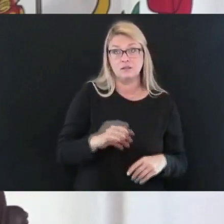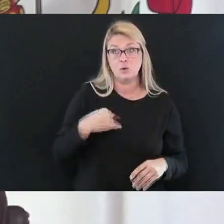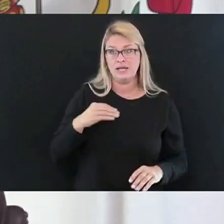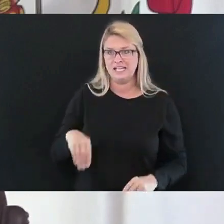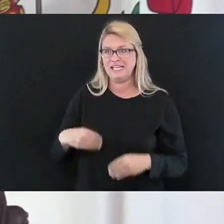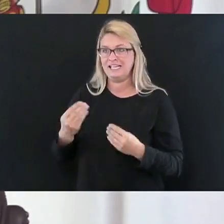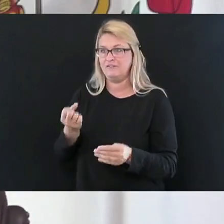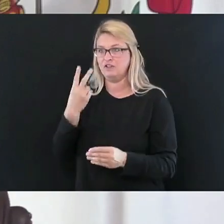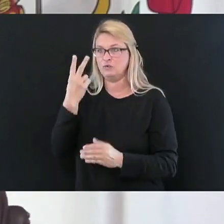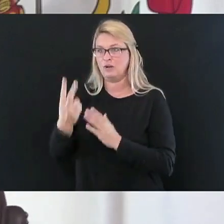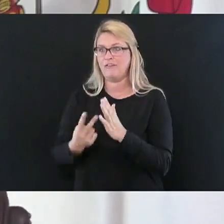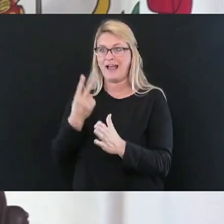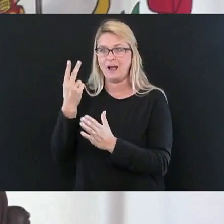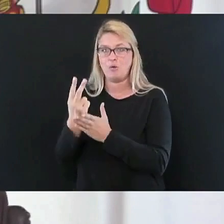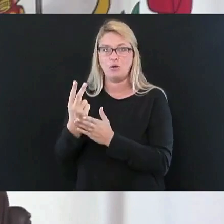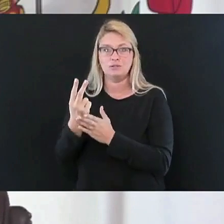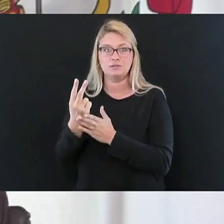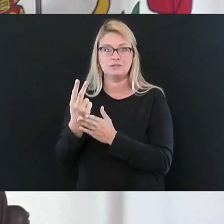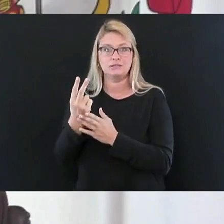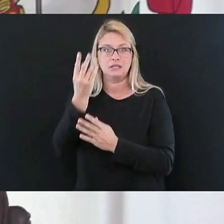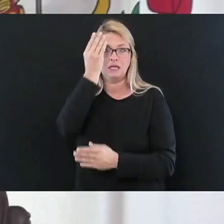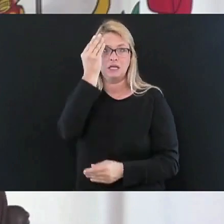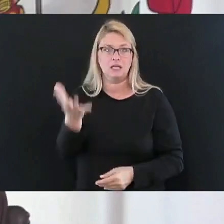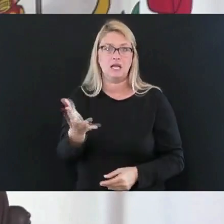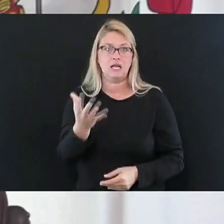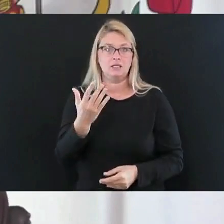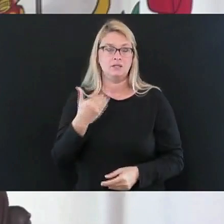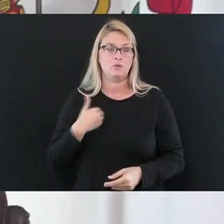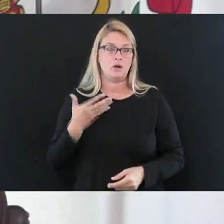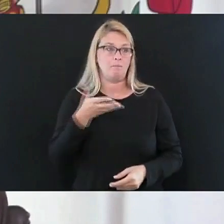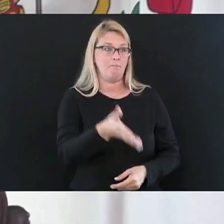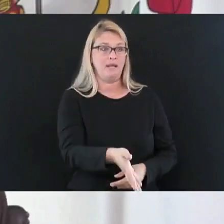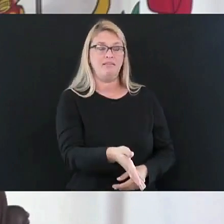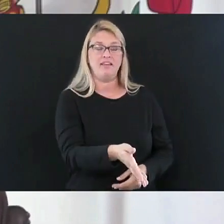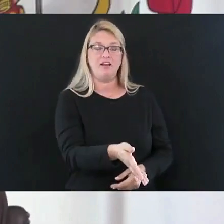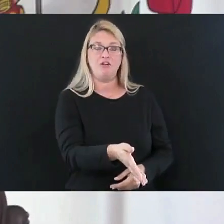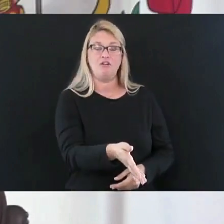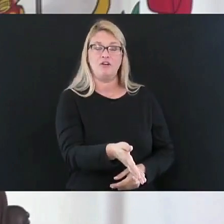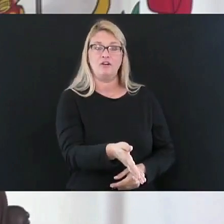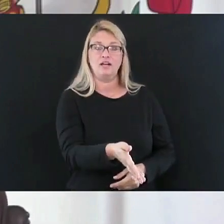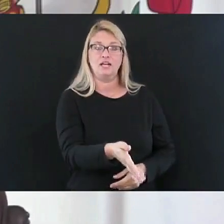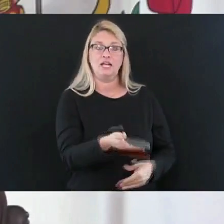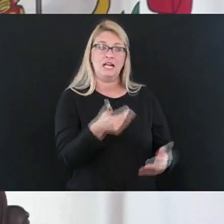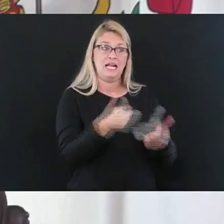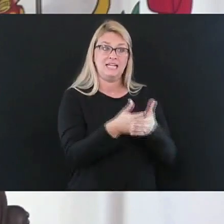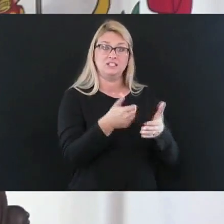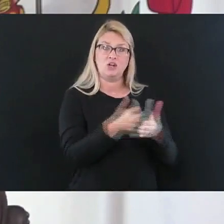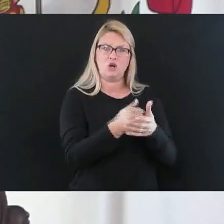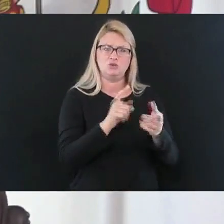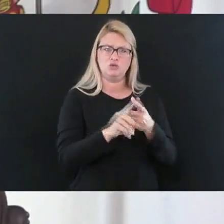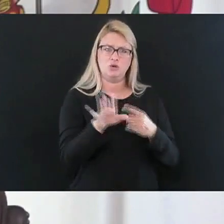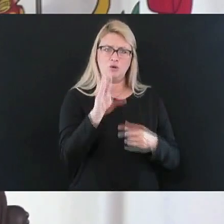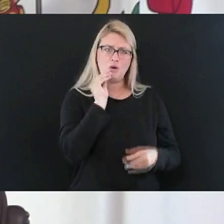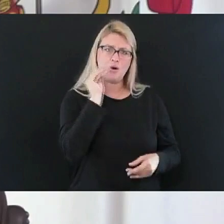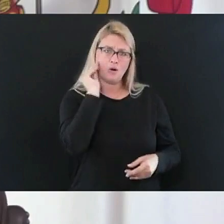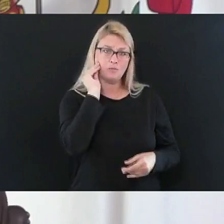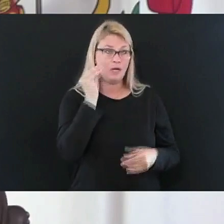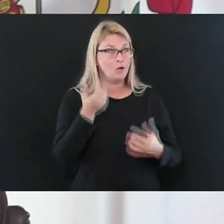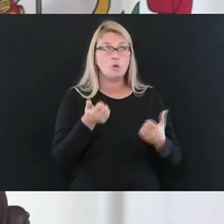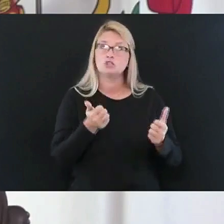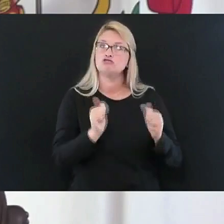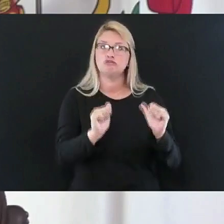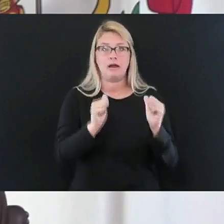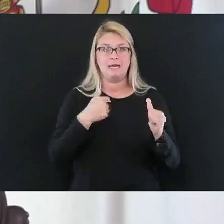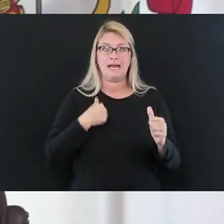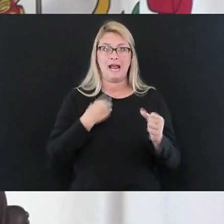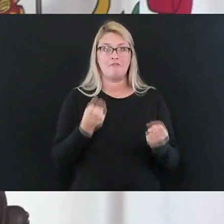hours notice that we're going to be at whatever site it may be, and it's relatively close to you, because we're trying to have multiple sites